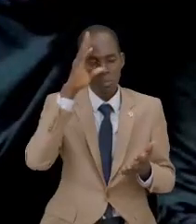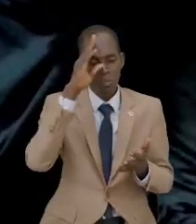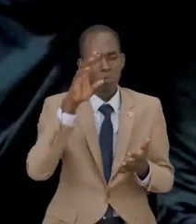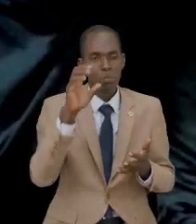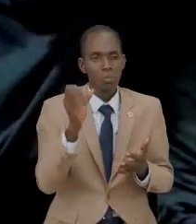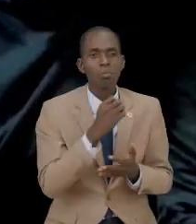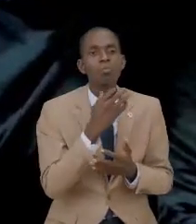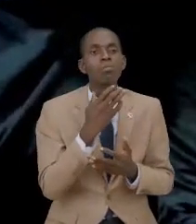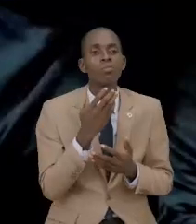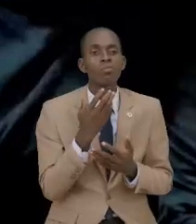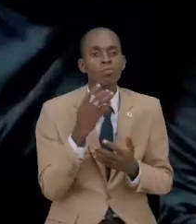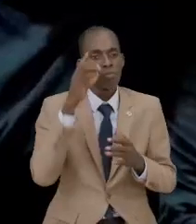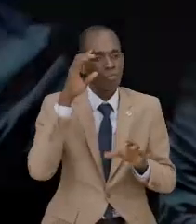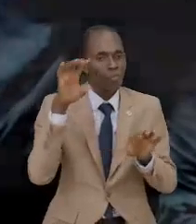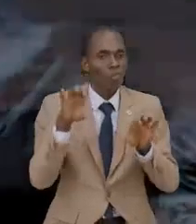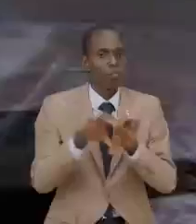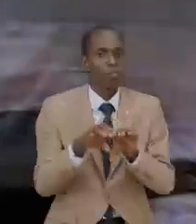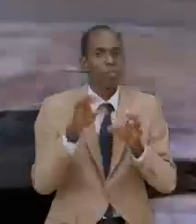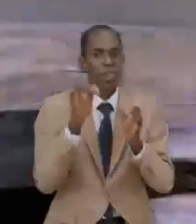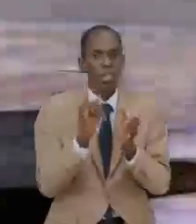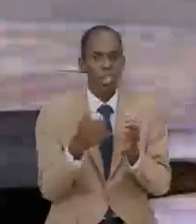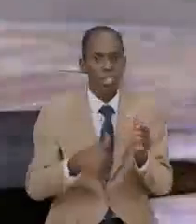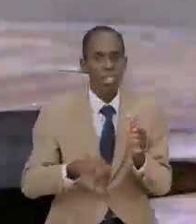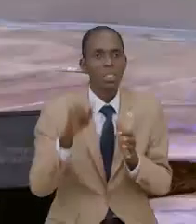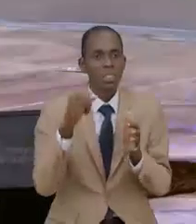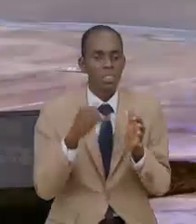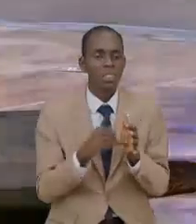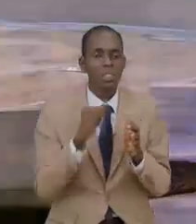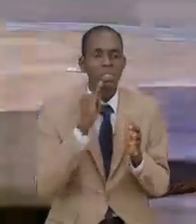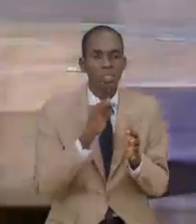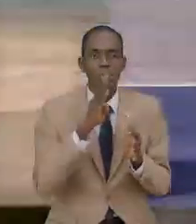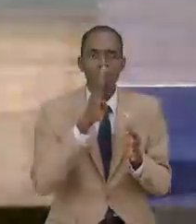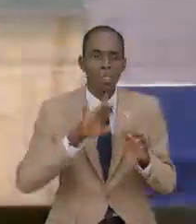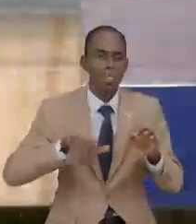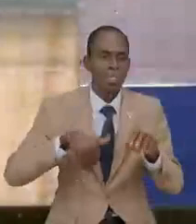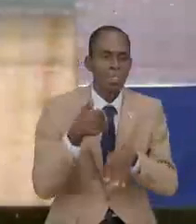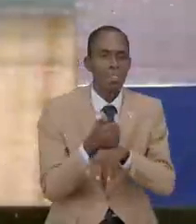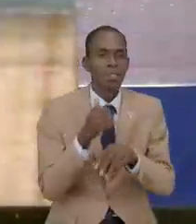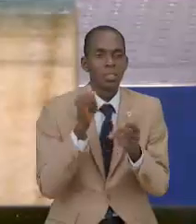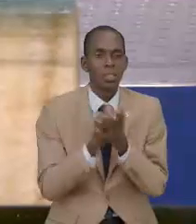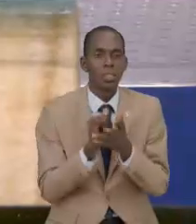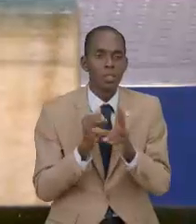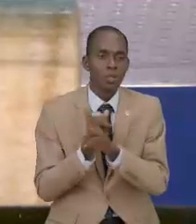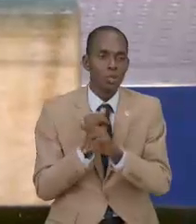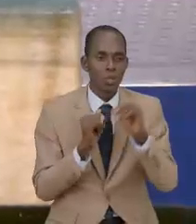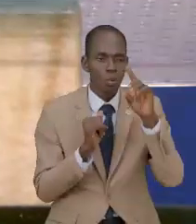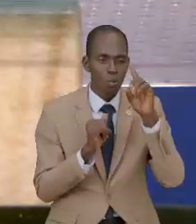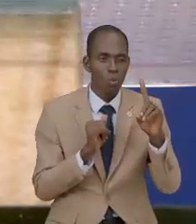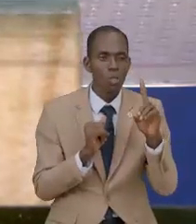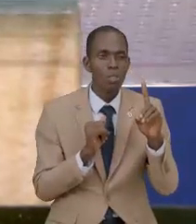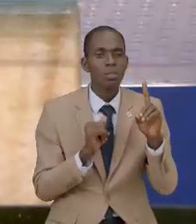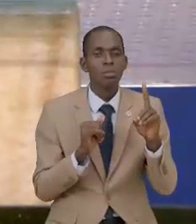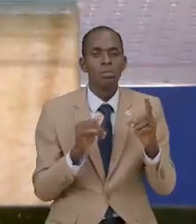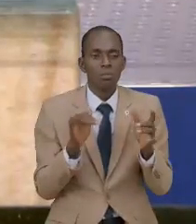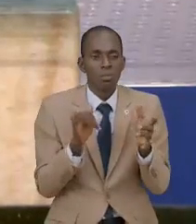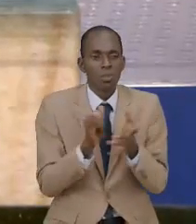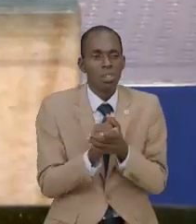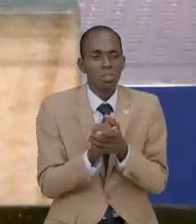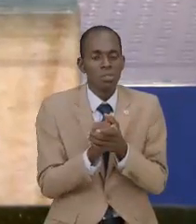it be confirmed, no man disannulleth or addeth